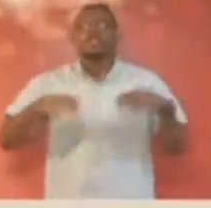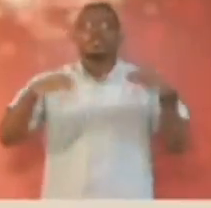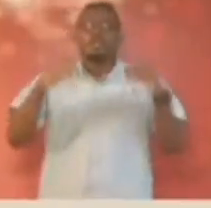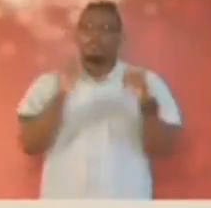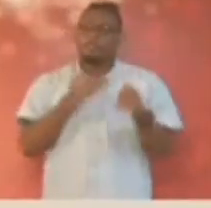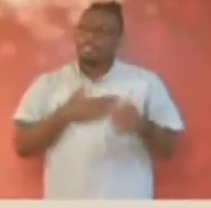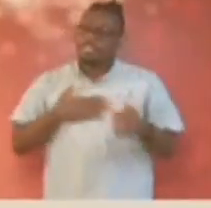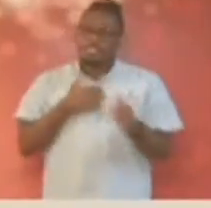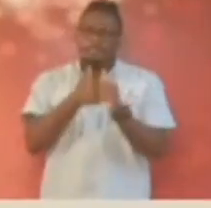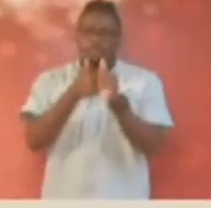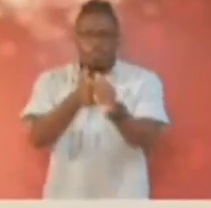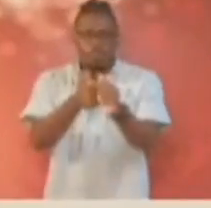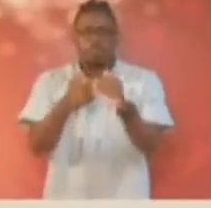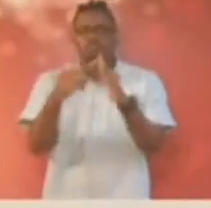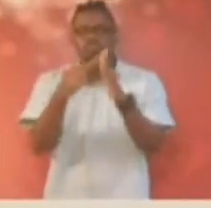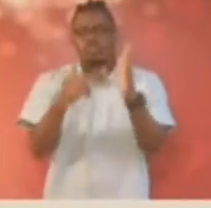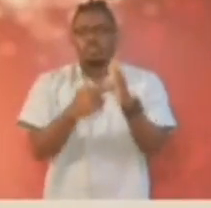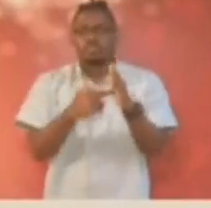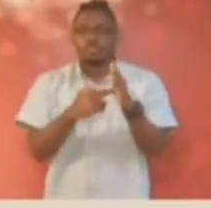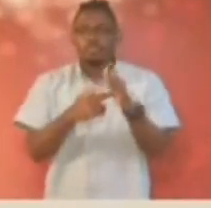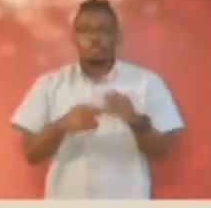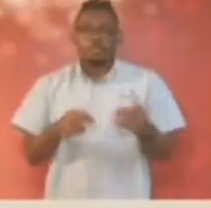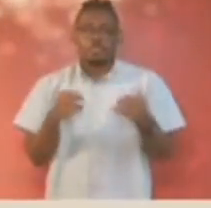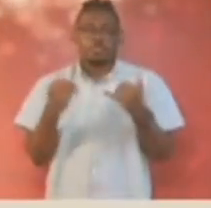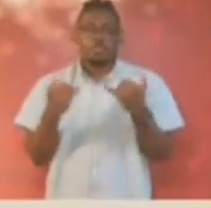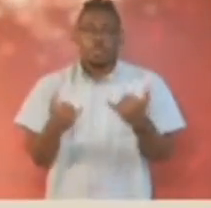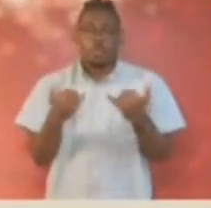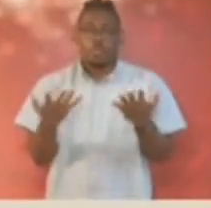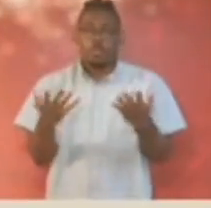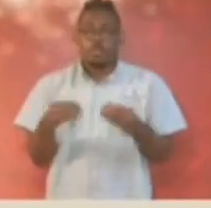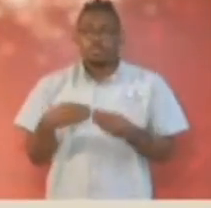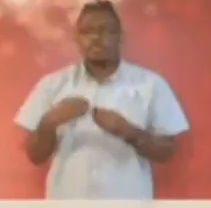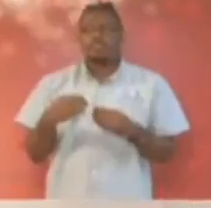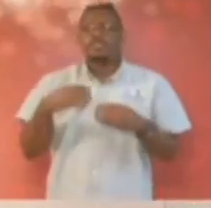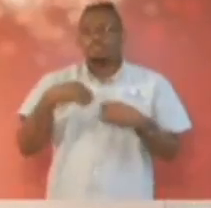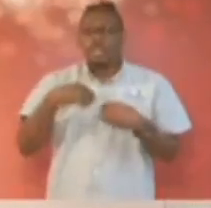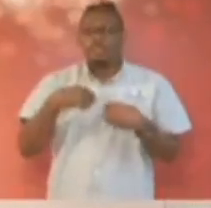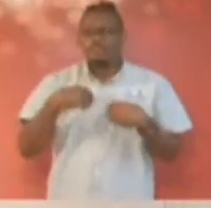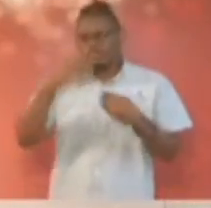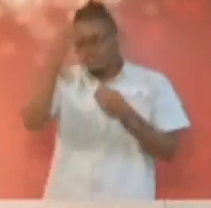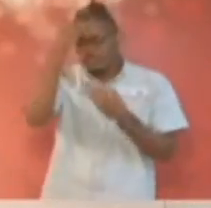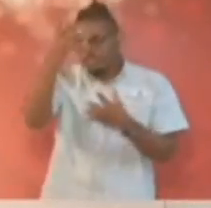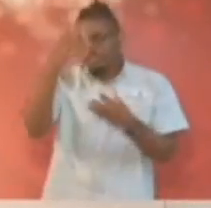And so we go to the clinical update from Dr. Hines, please.